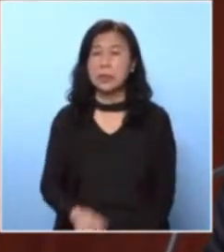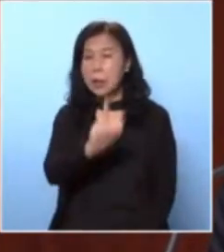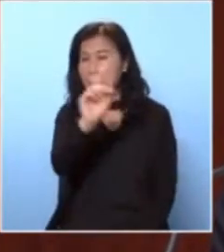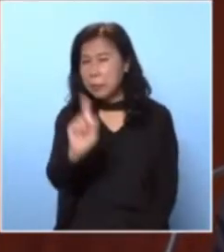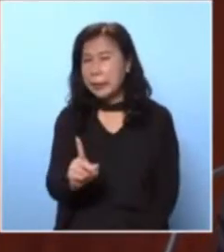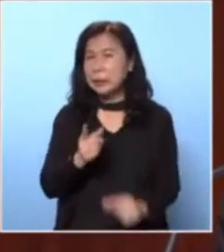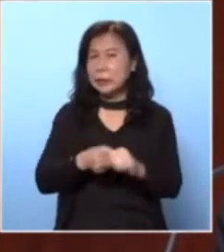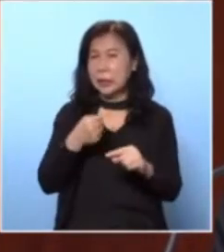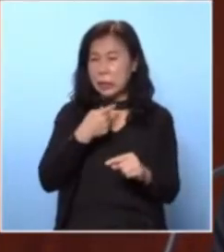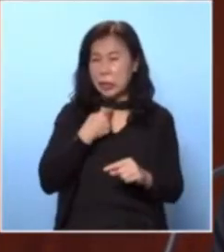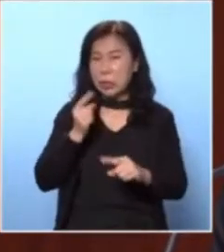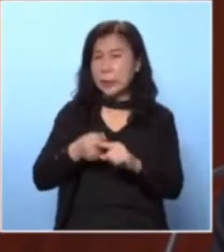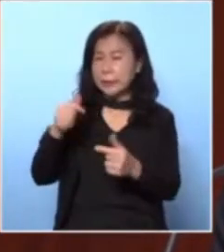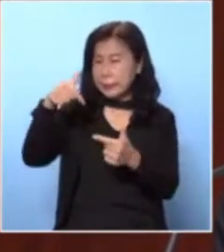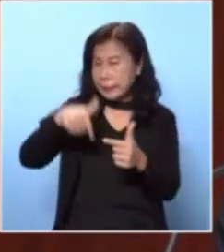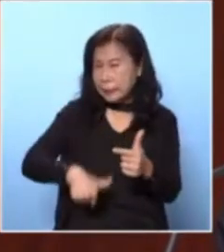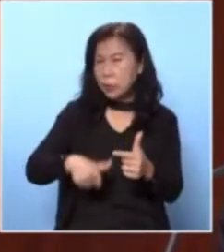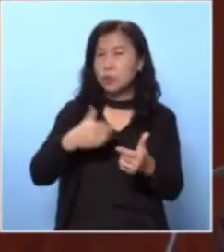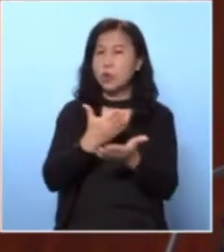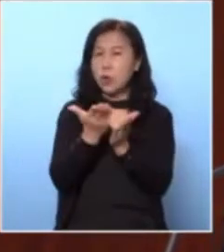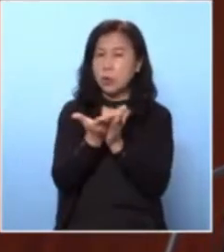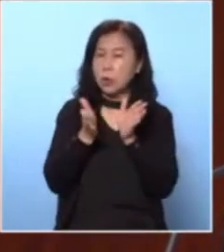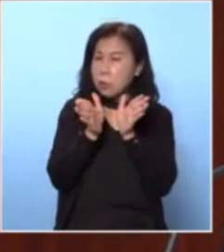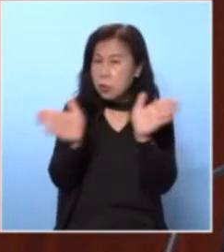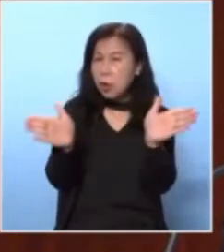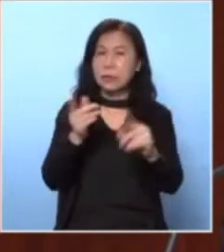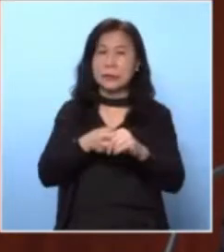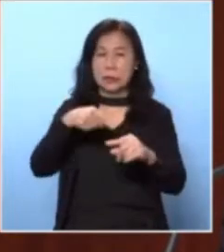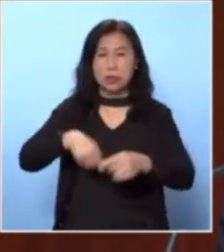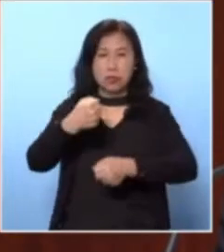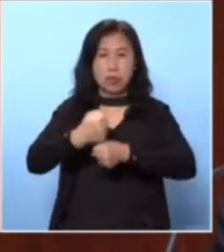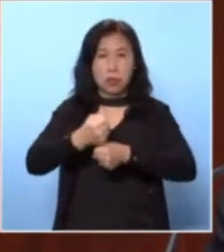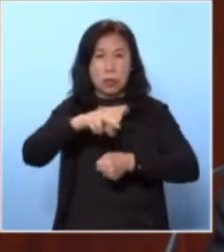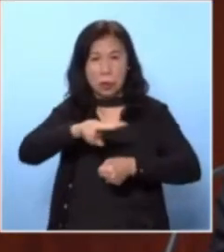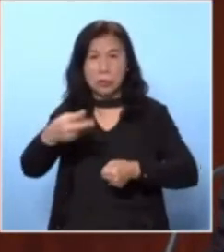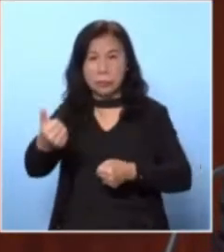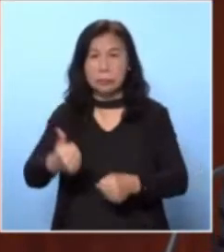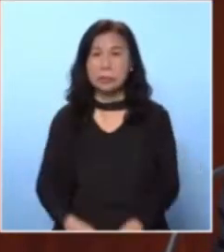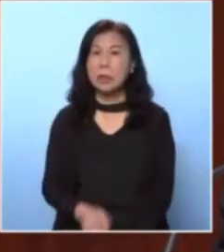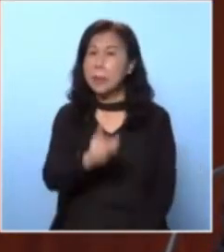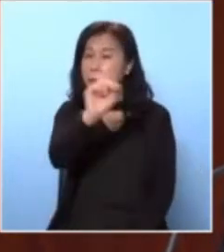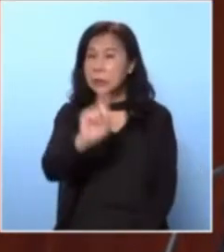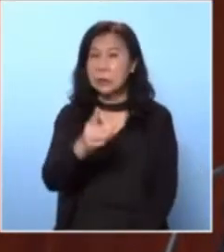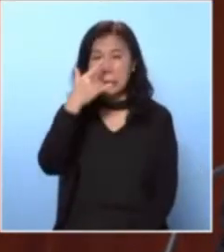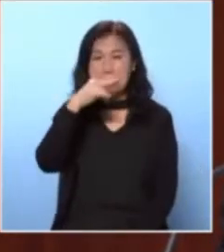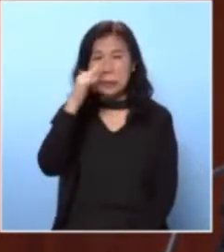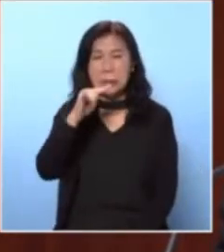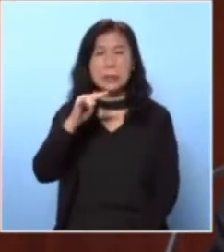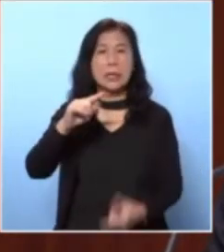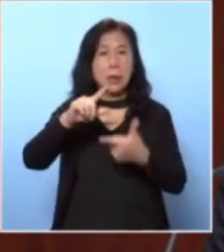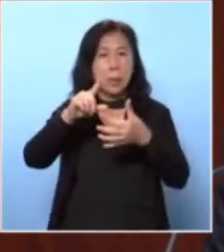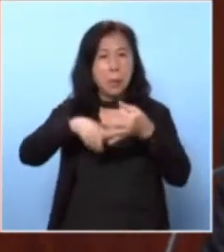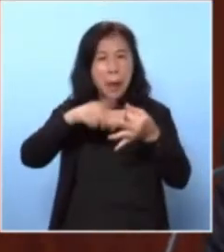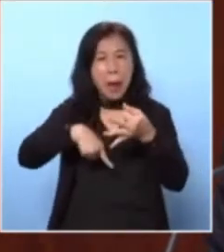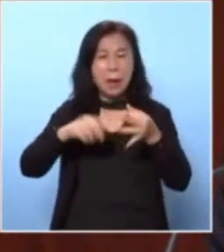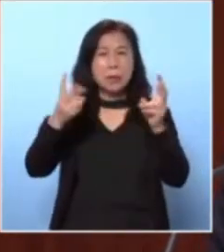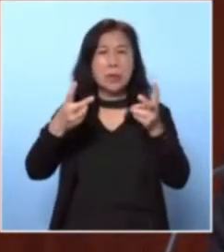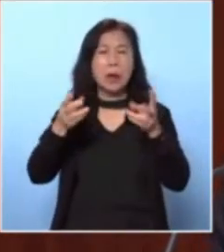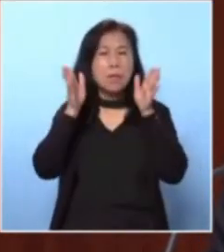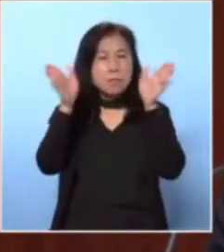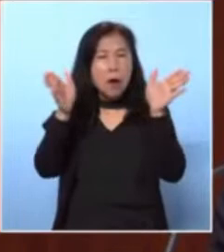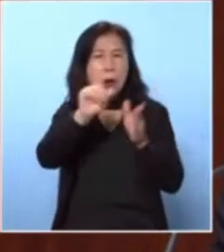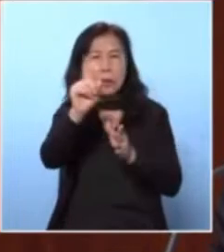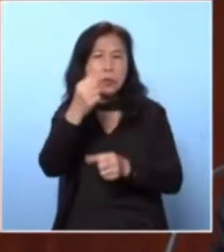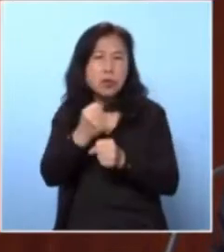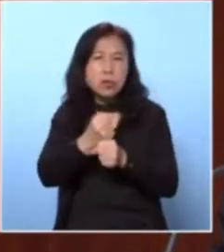community. I contemplated, too, which areas we should deepen and what new areas and development directions we